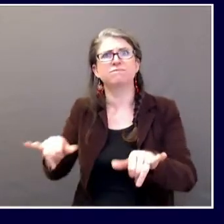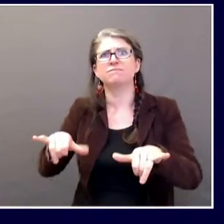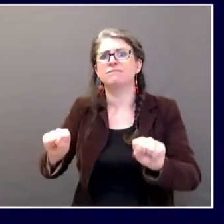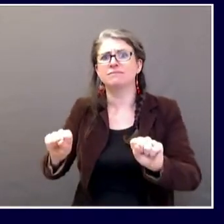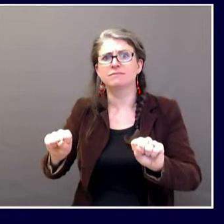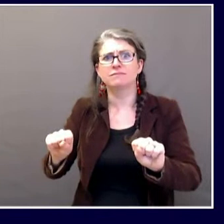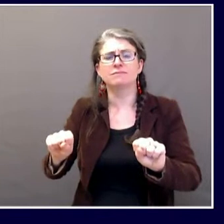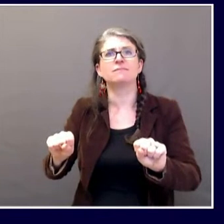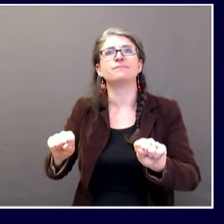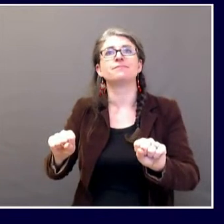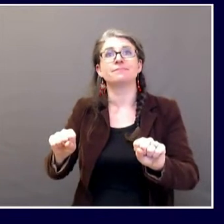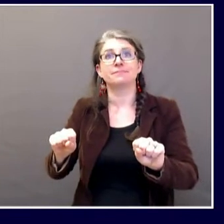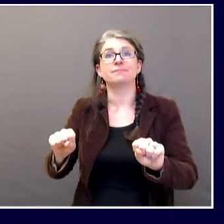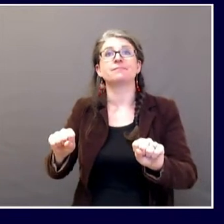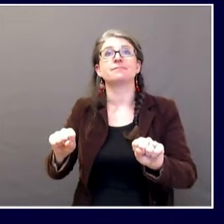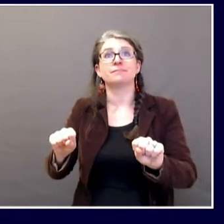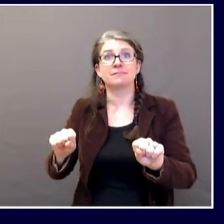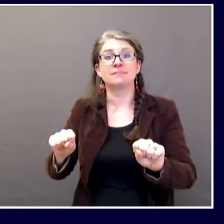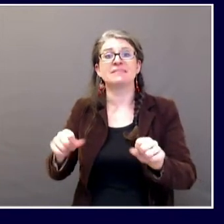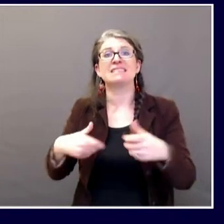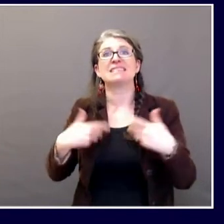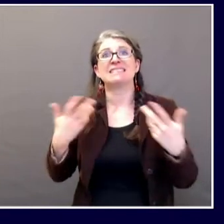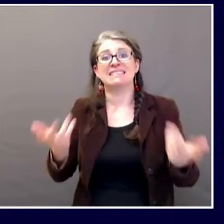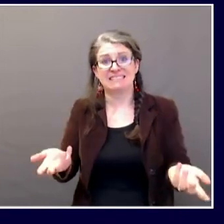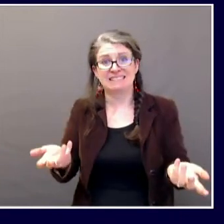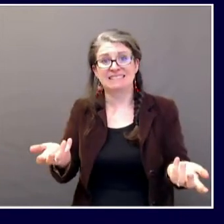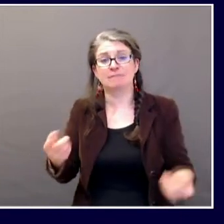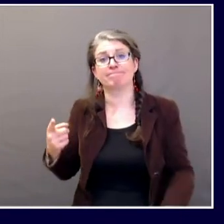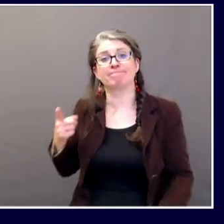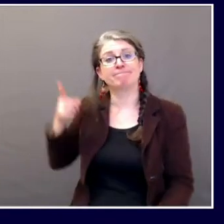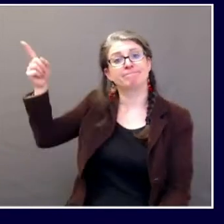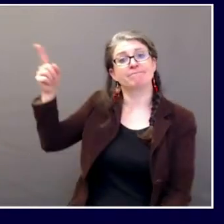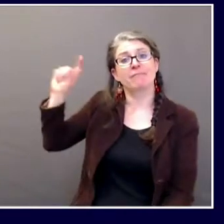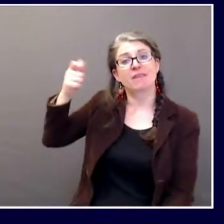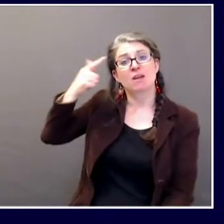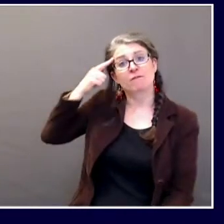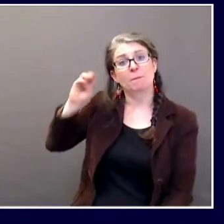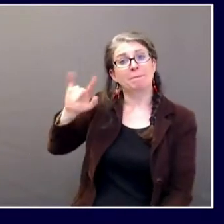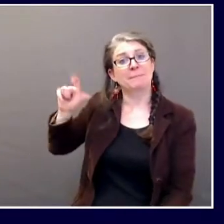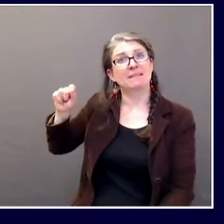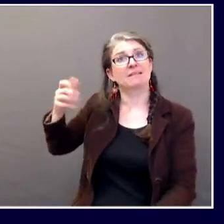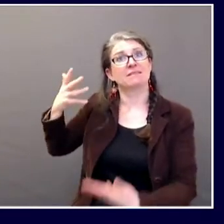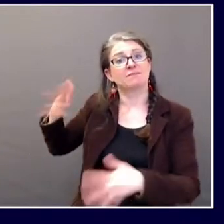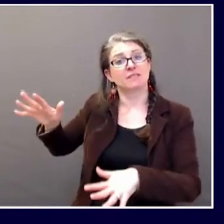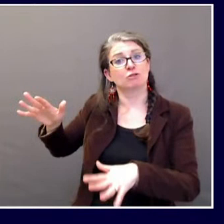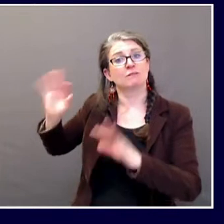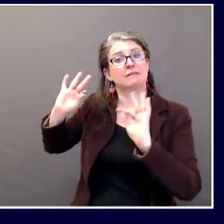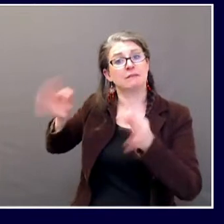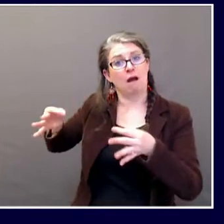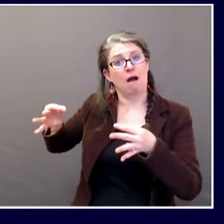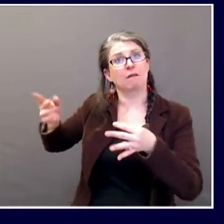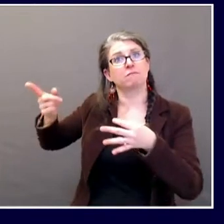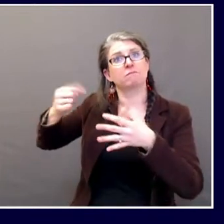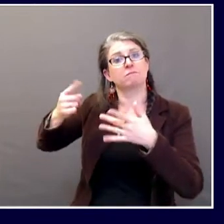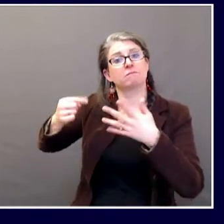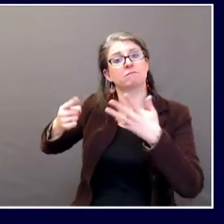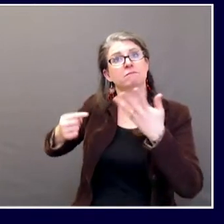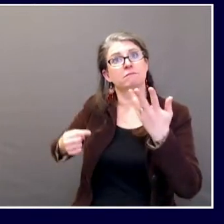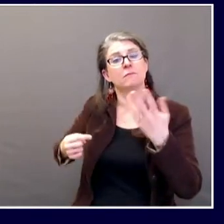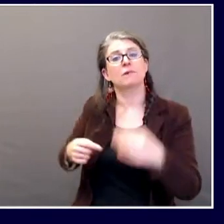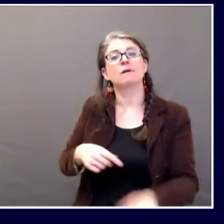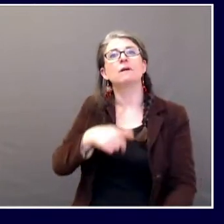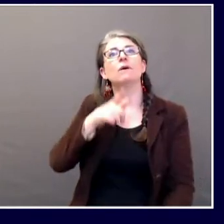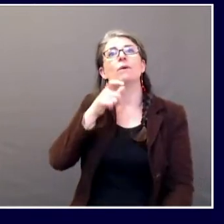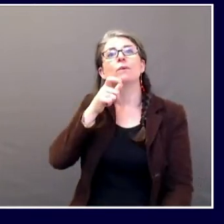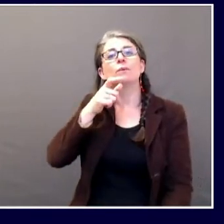to those who, without the vaccine, would be at the highest risk for death or extreme disease. That's been the